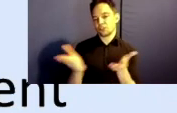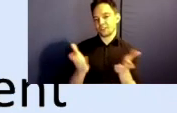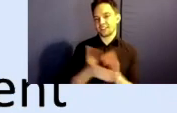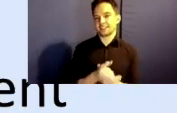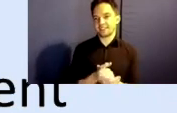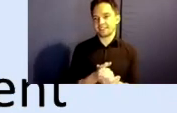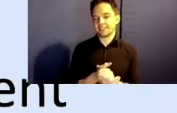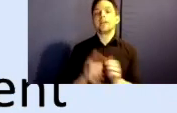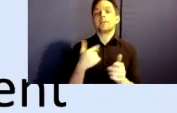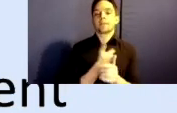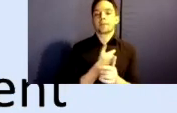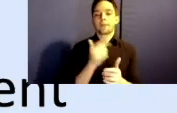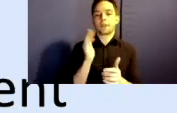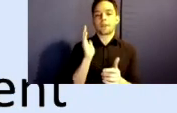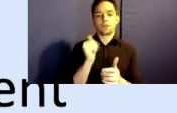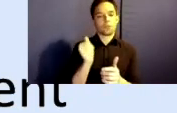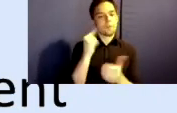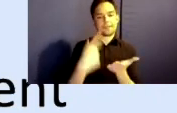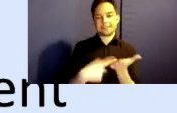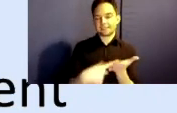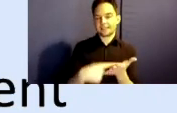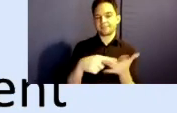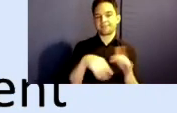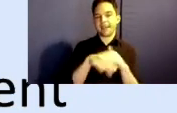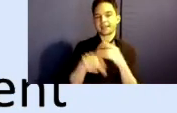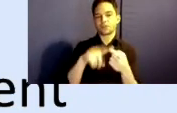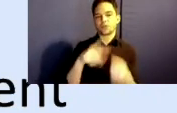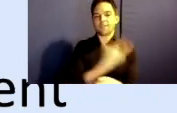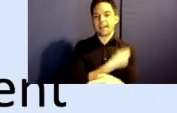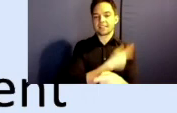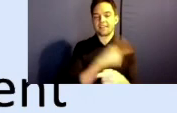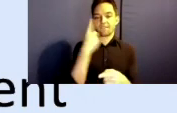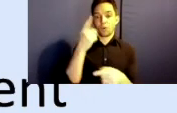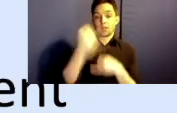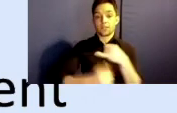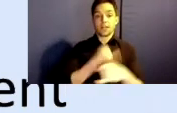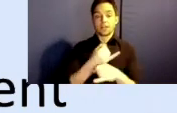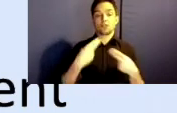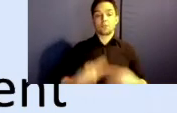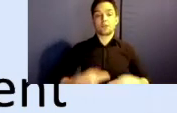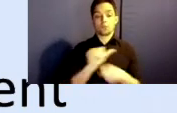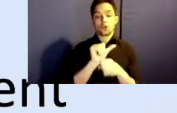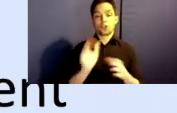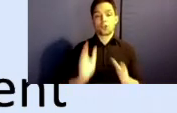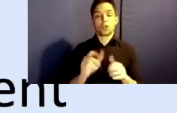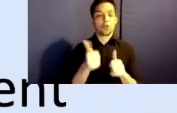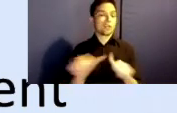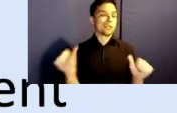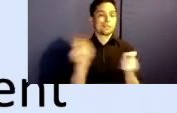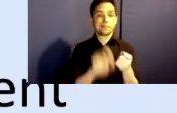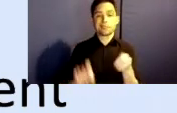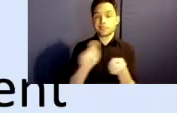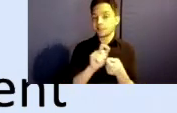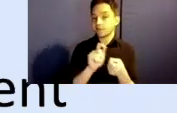And we will not be discussing access to vaccines for international humanitarian workers or any specific